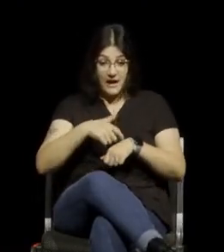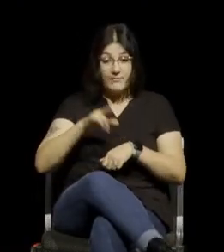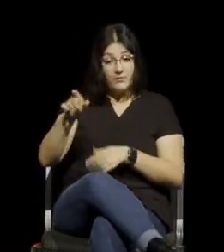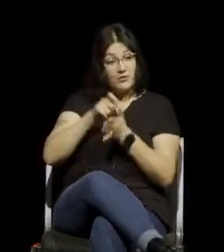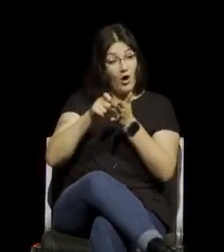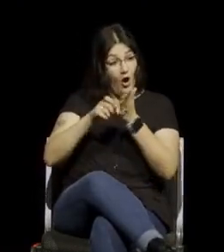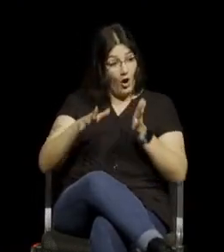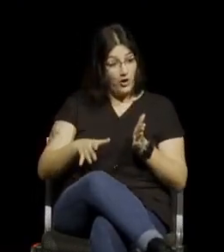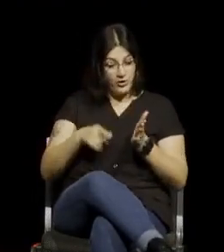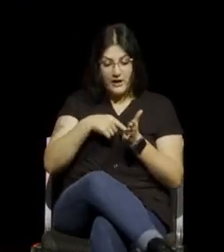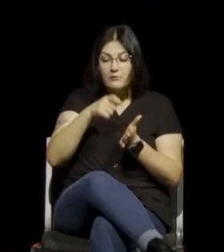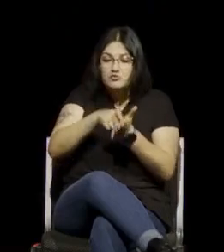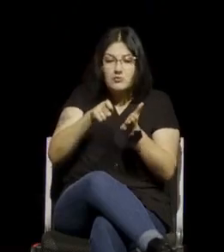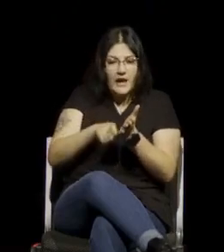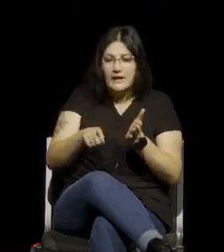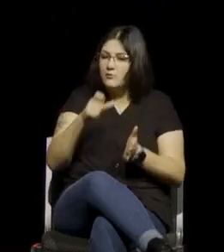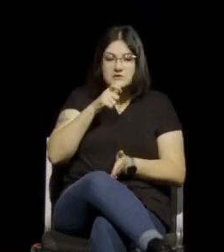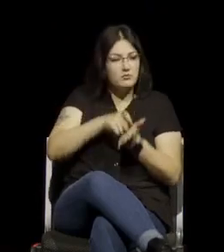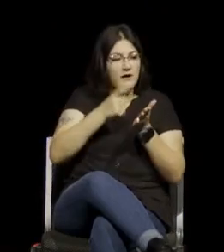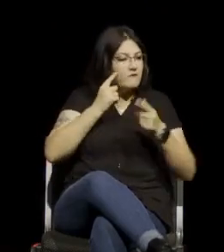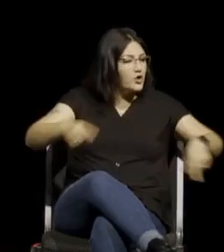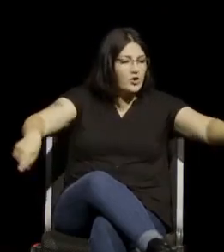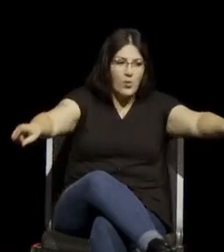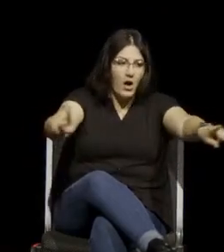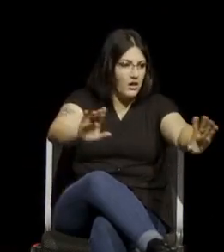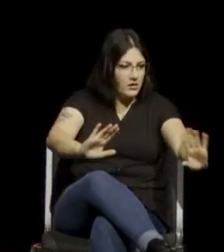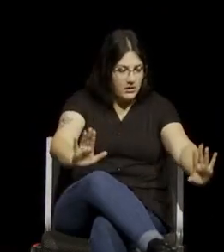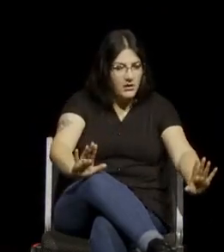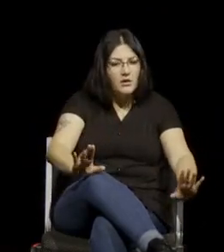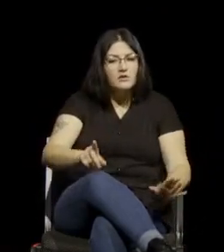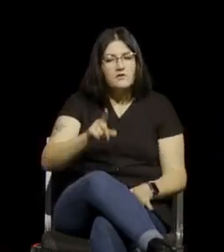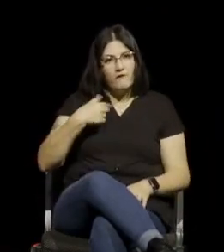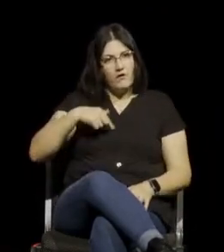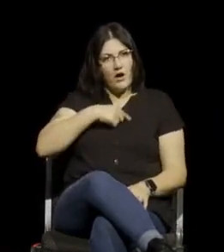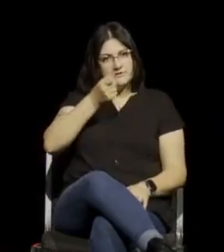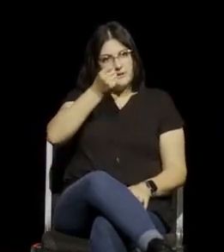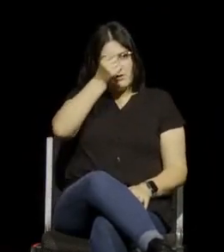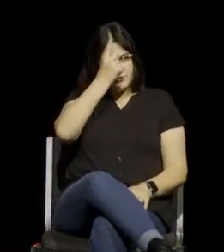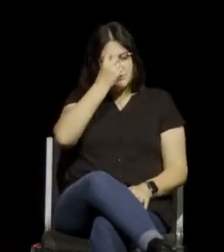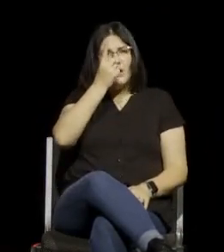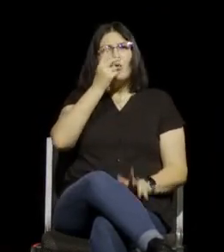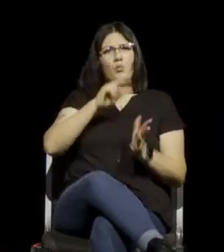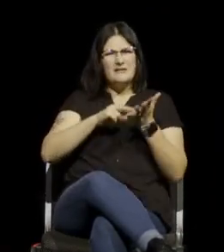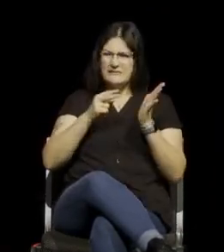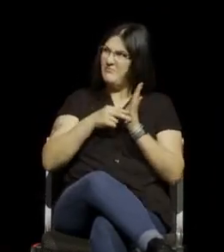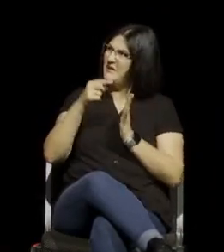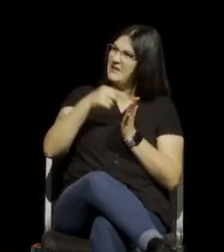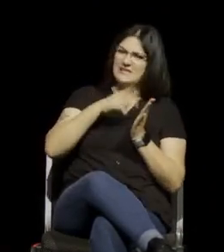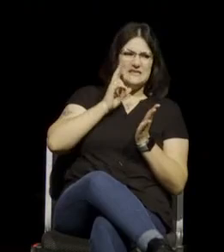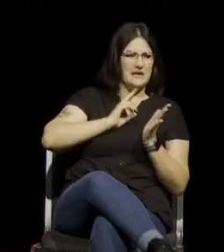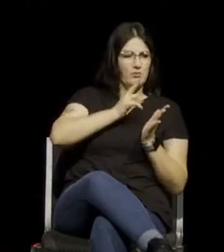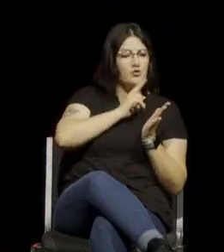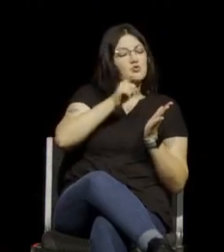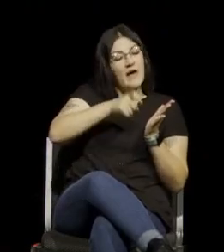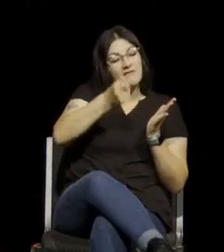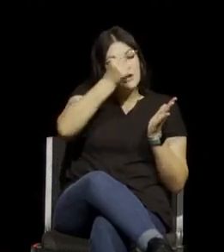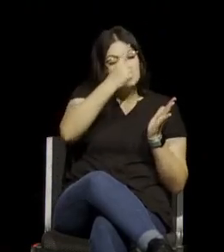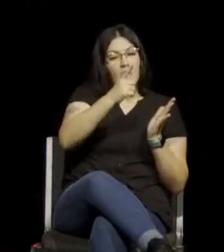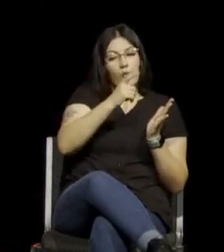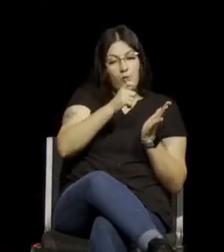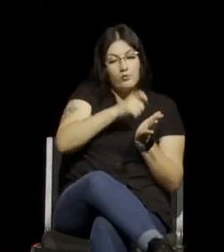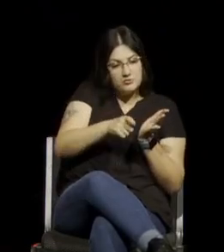was writing this book. He wasn't writing to us. So for us to truly grasp the meaning of the passages of Scripture, we have got to